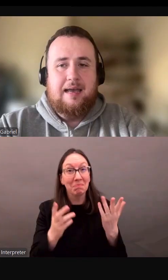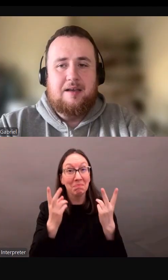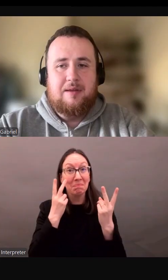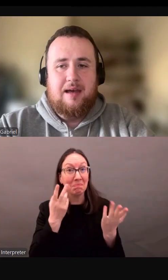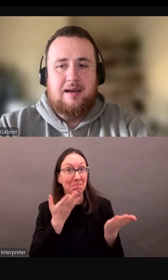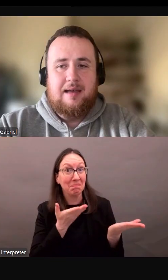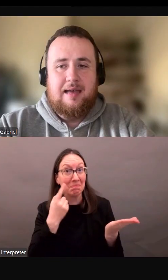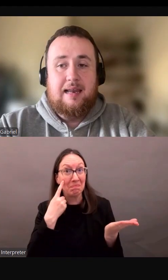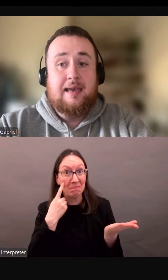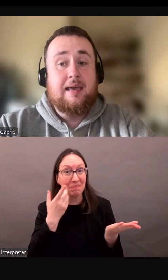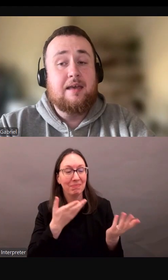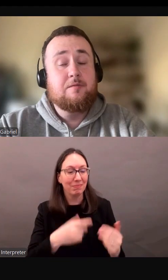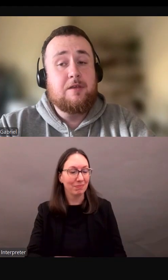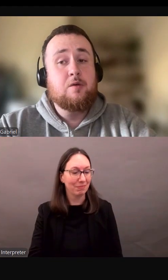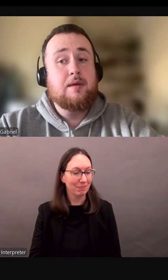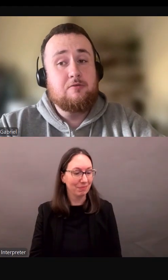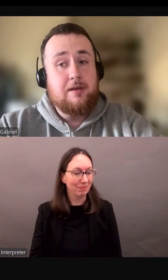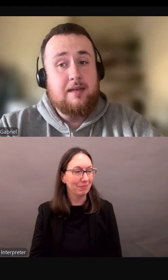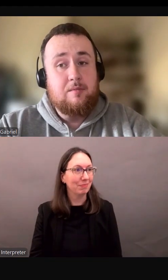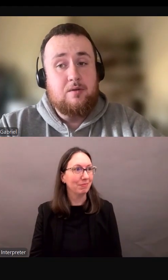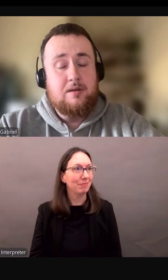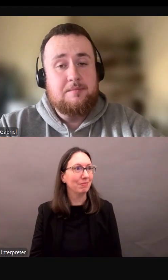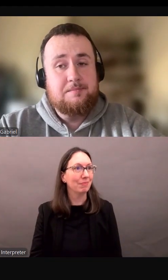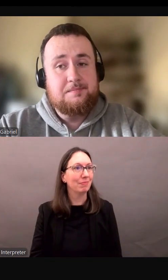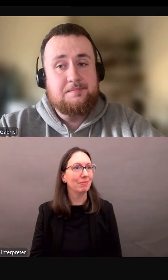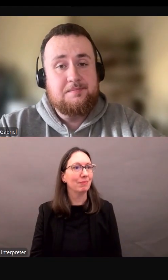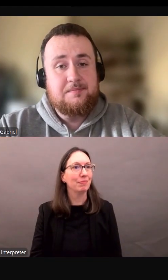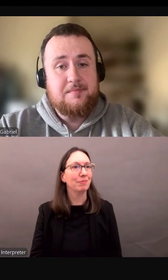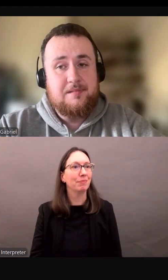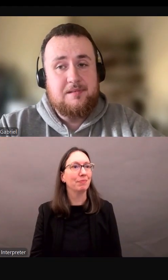I can come along and click View in Reading Mode.